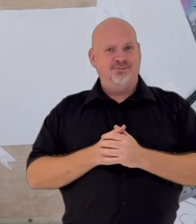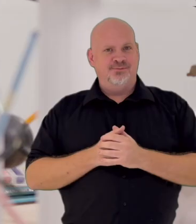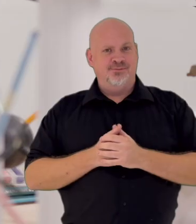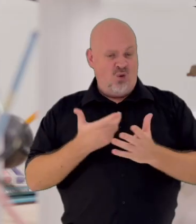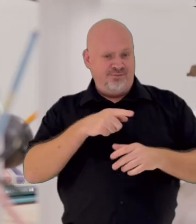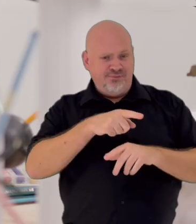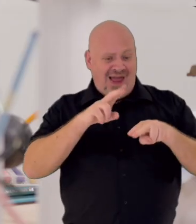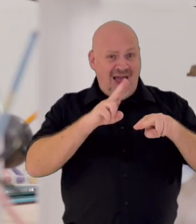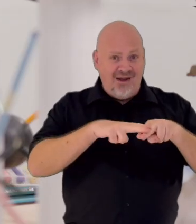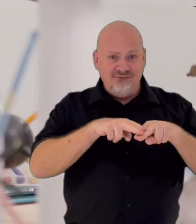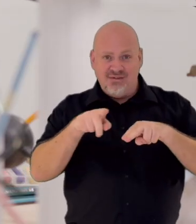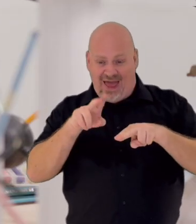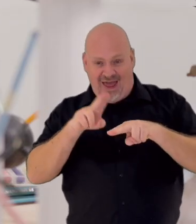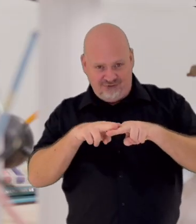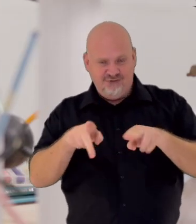F.